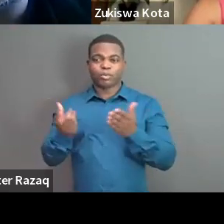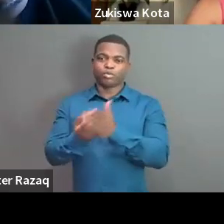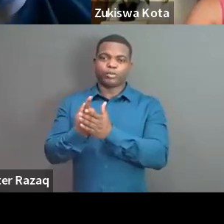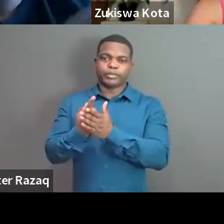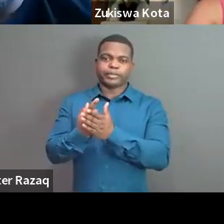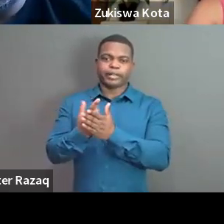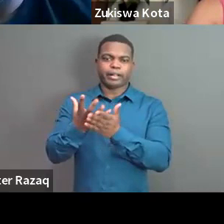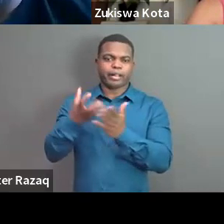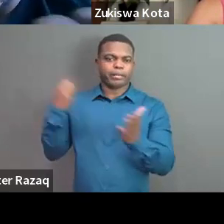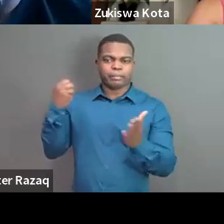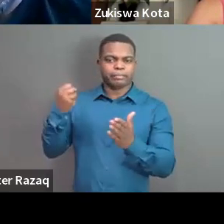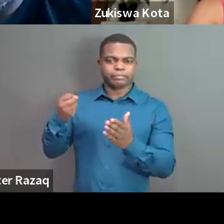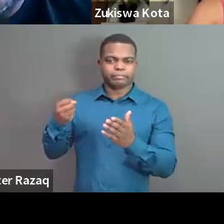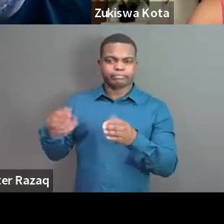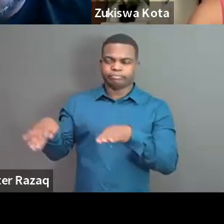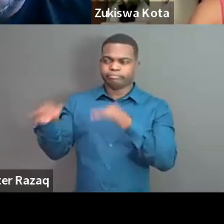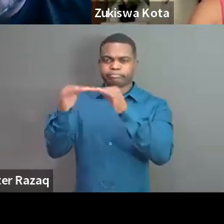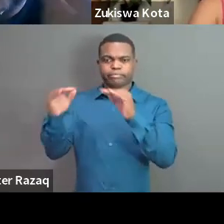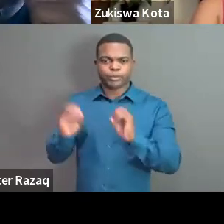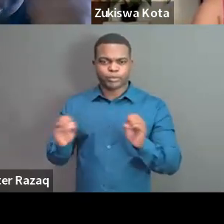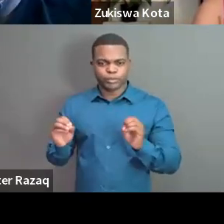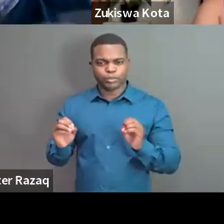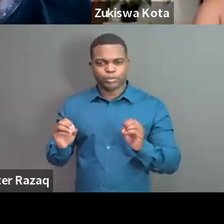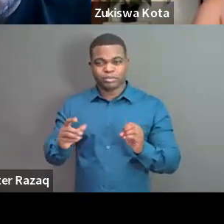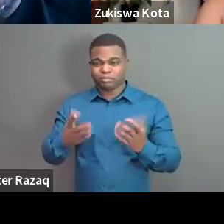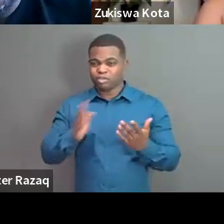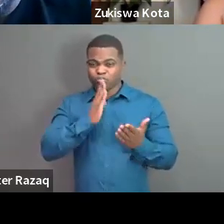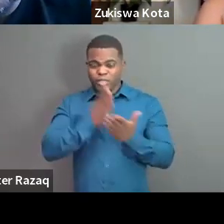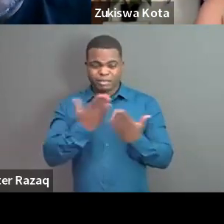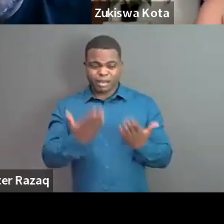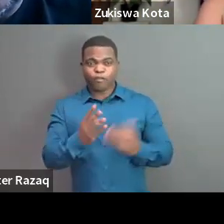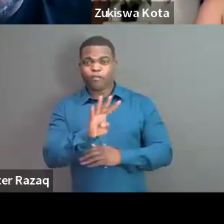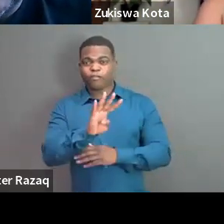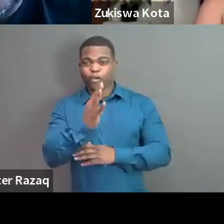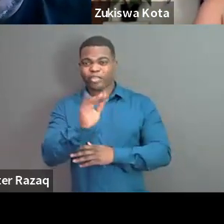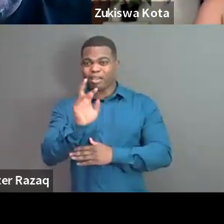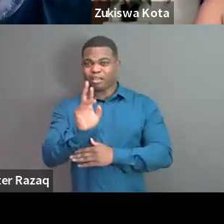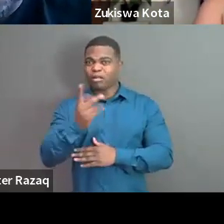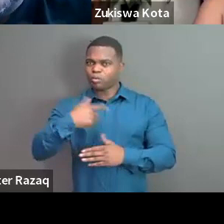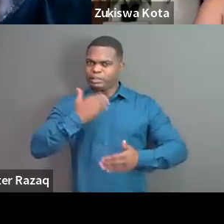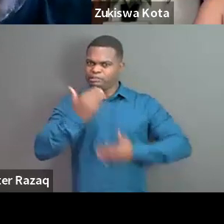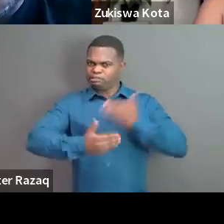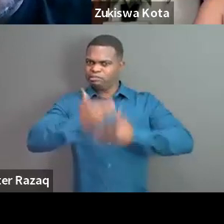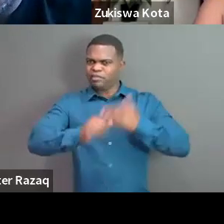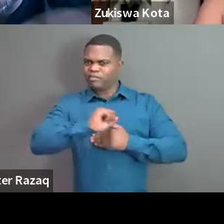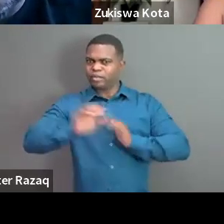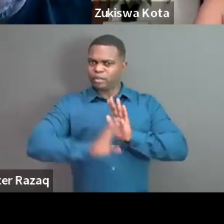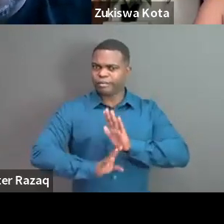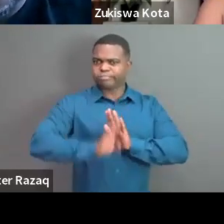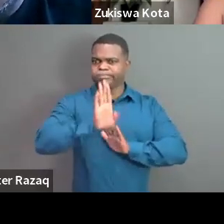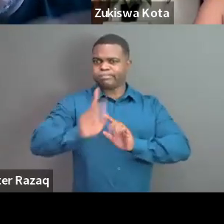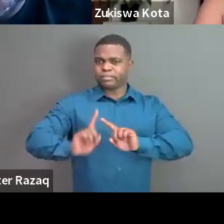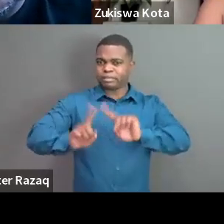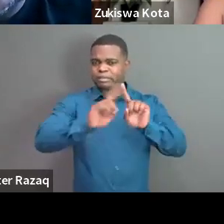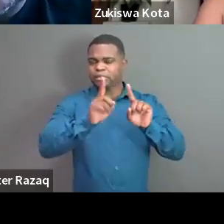on that e-commerce is becoming a big issue. If you want to trade, those kind of, buy online,